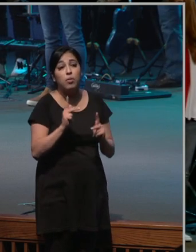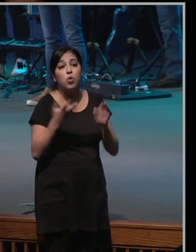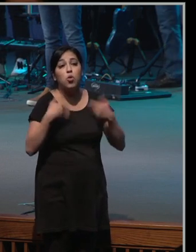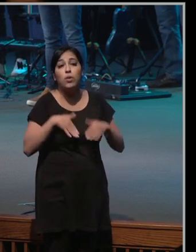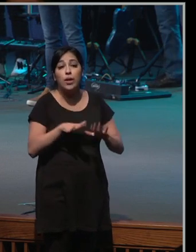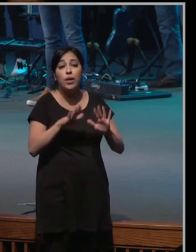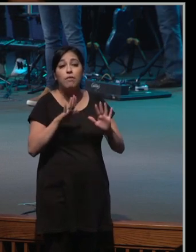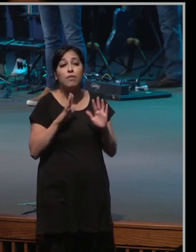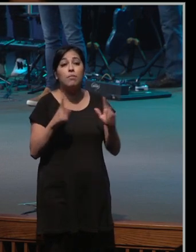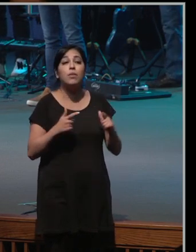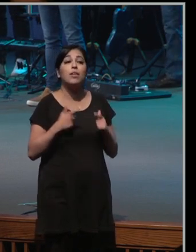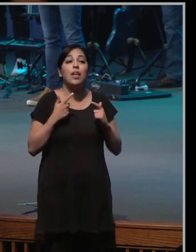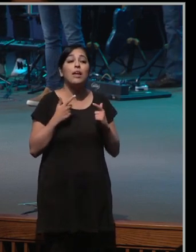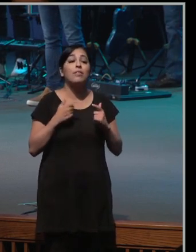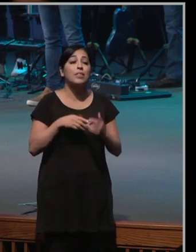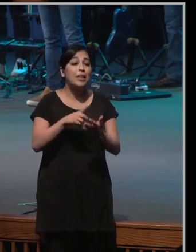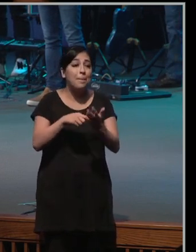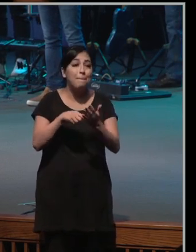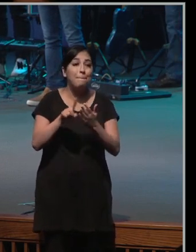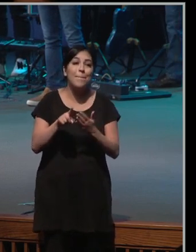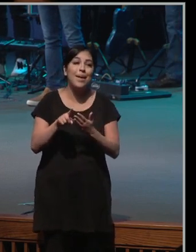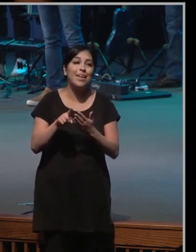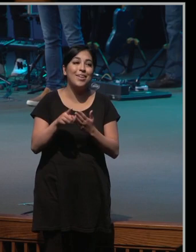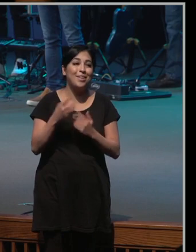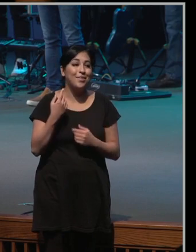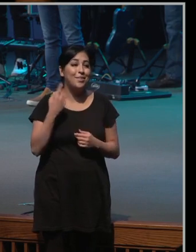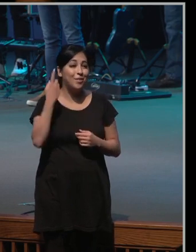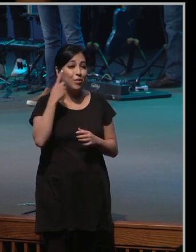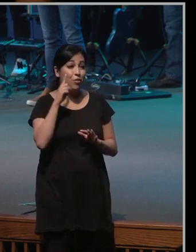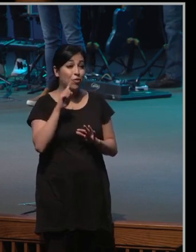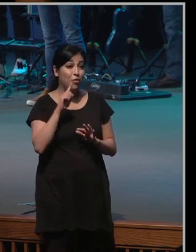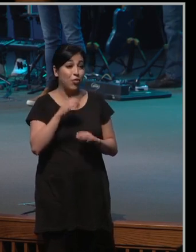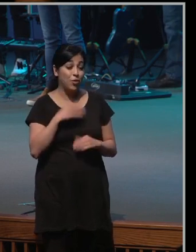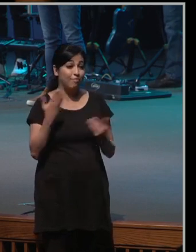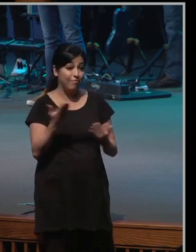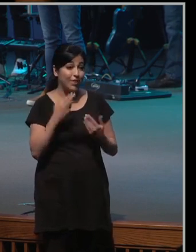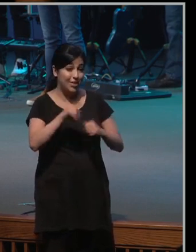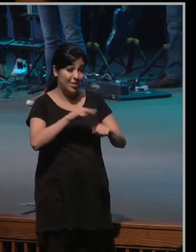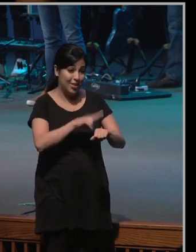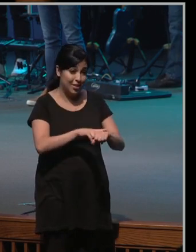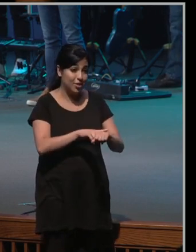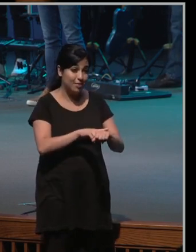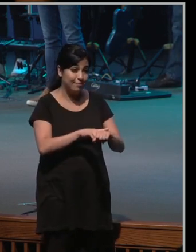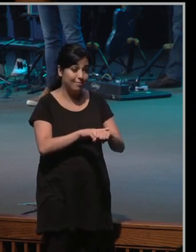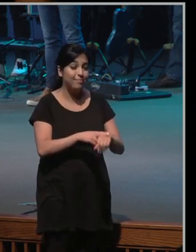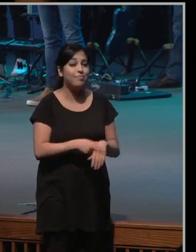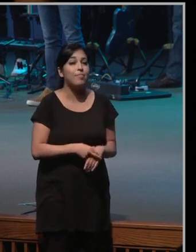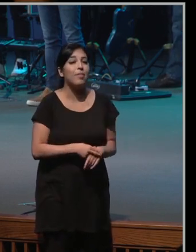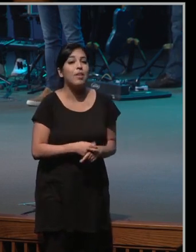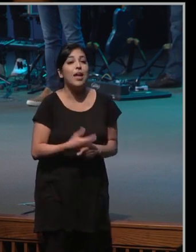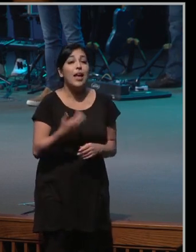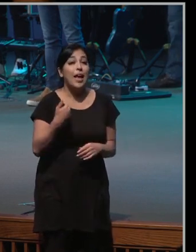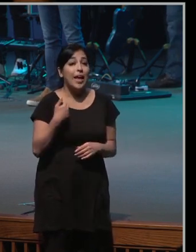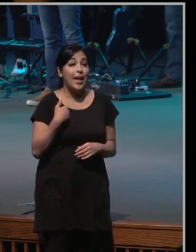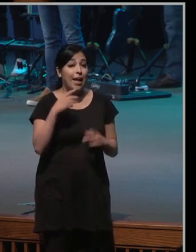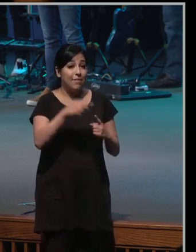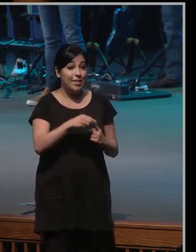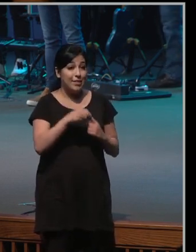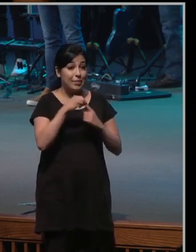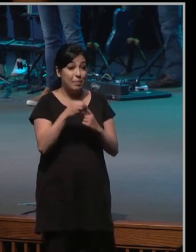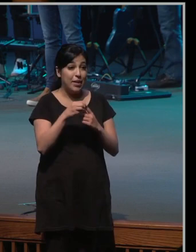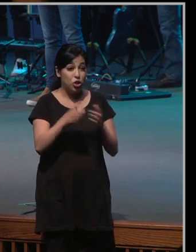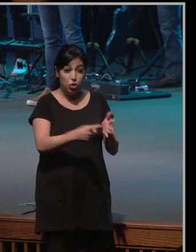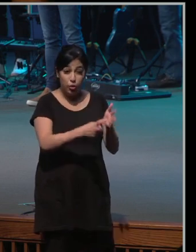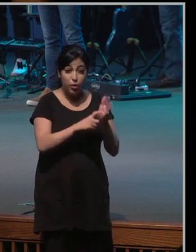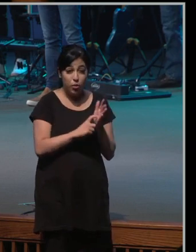freedom. May we never forget them. I also have a very special, solemn request. As I have